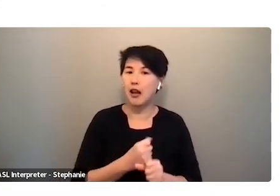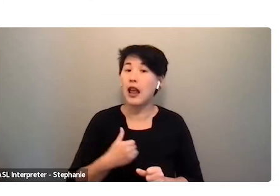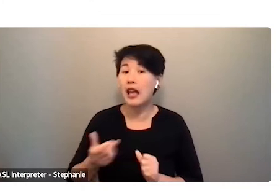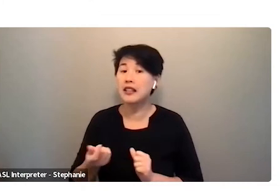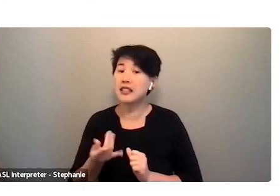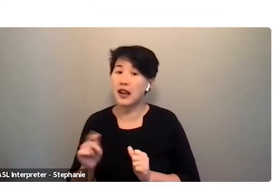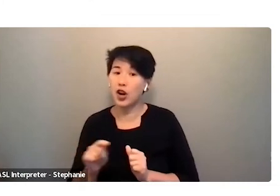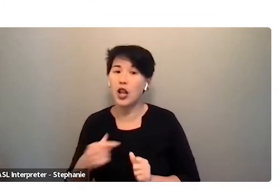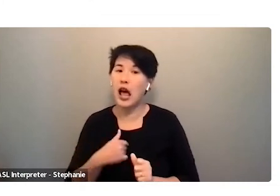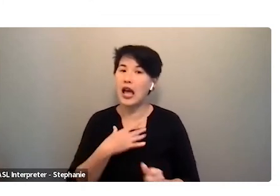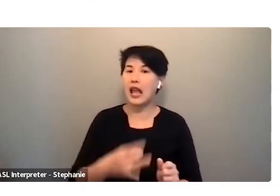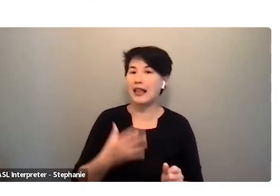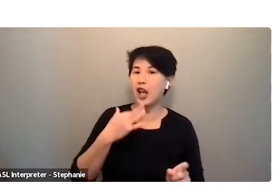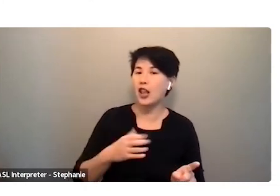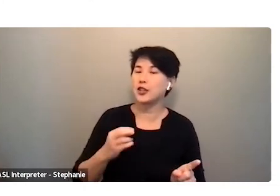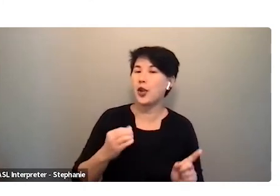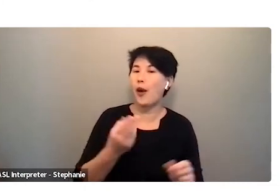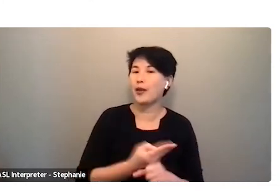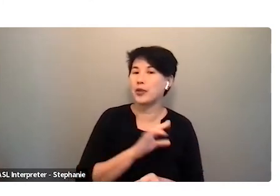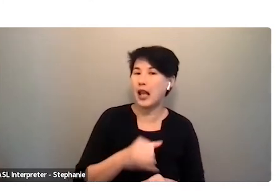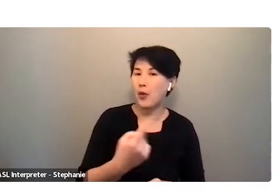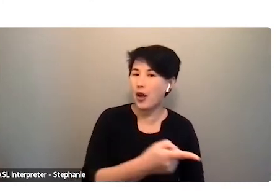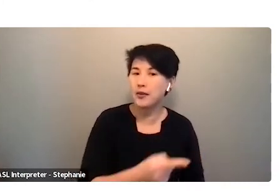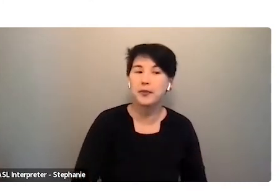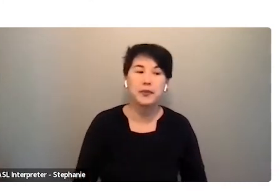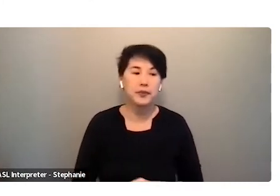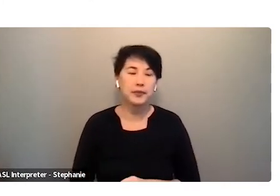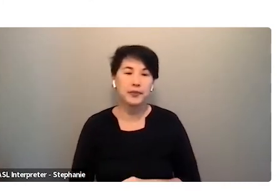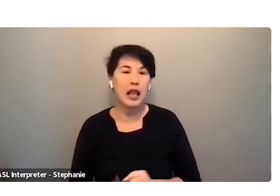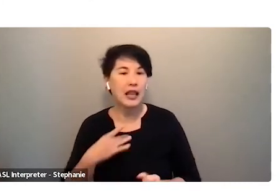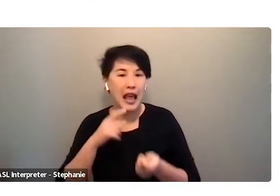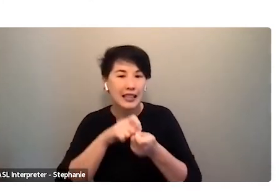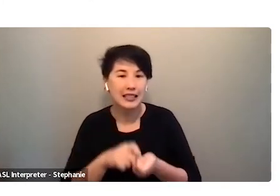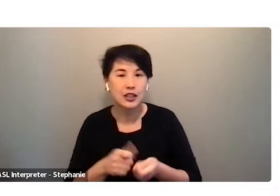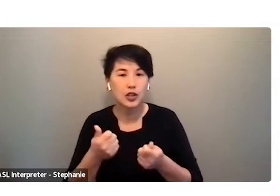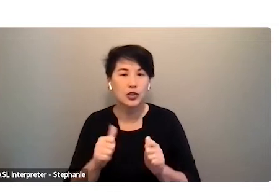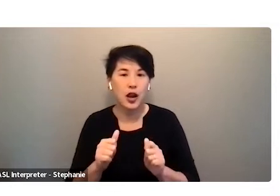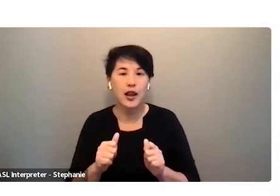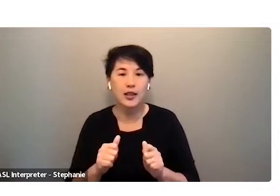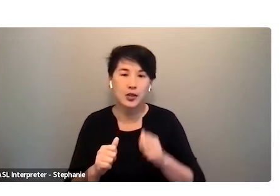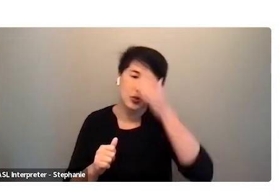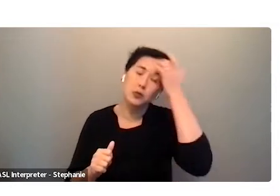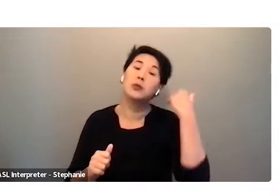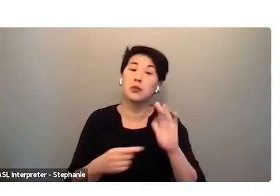with this one because I liked the colours and the little details, which I tried to kind of highlight. And so, yeah, I had to kind